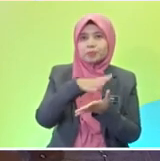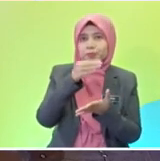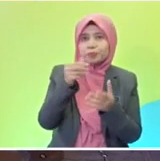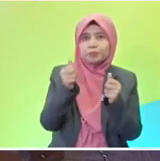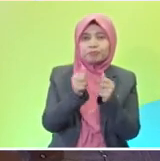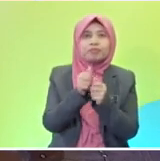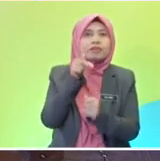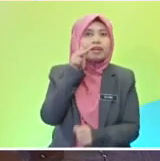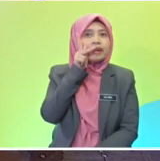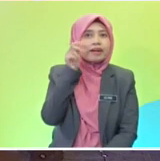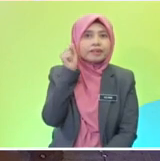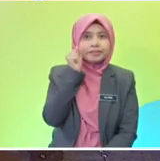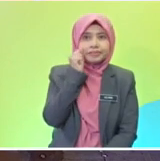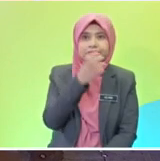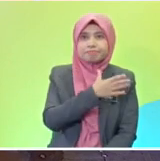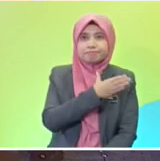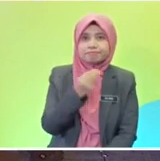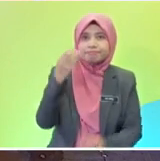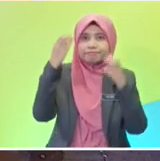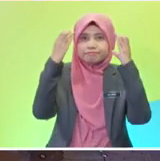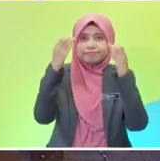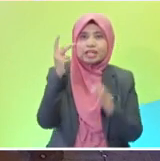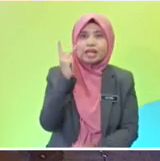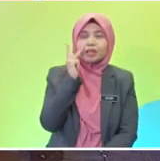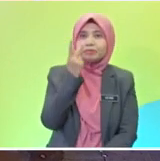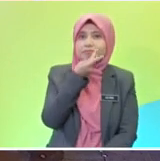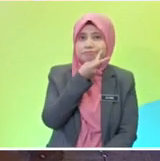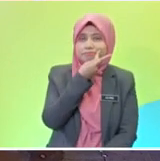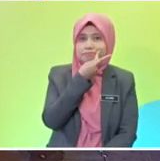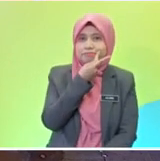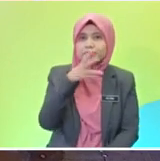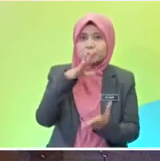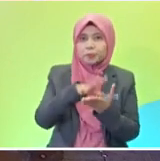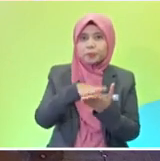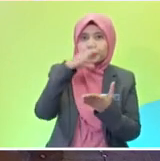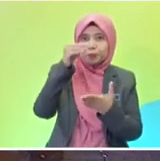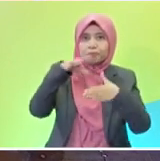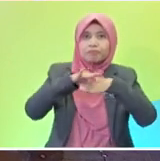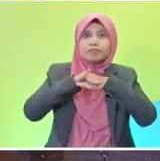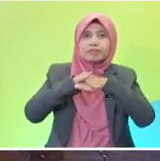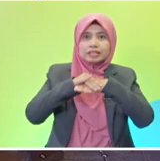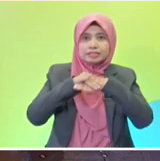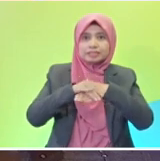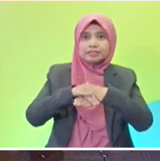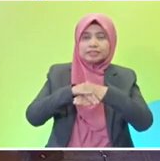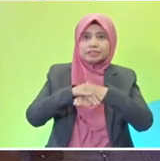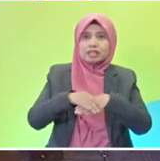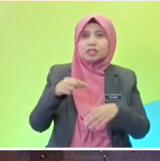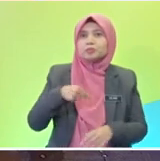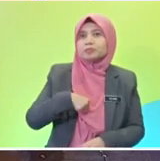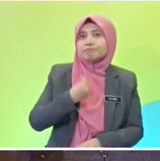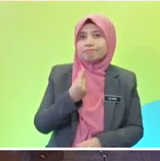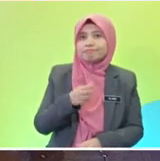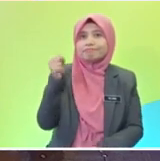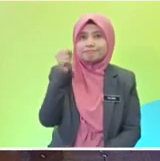Kak Shafika and also Miss Kenanga today learning English. Did you enjoy that song? I certainly